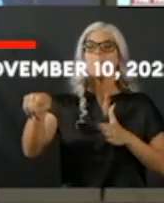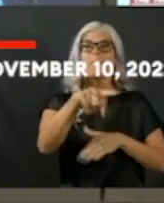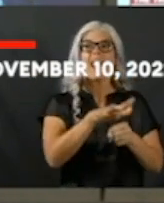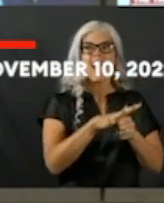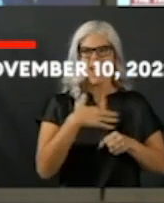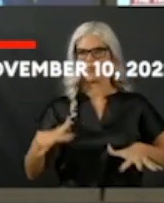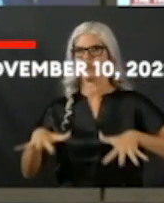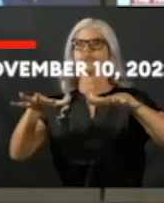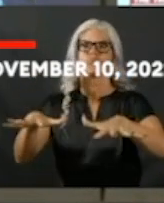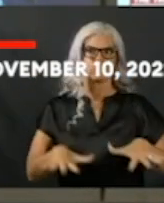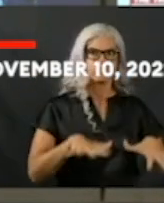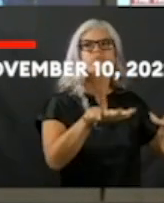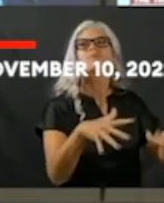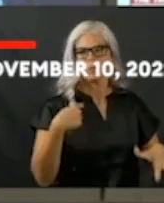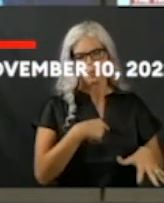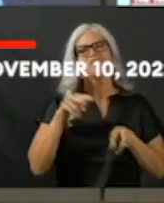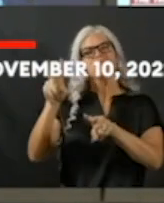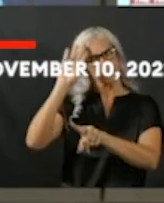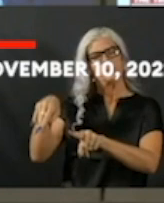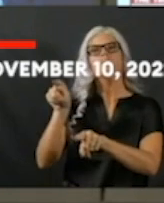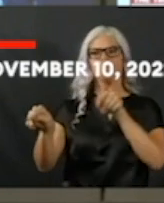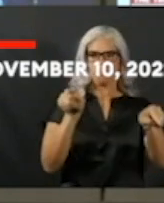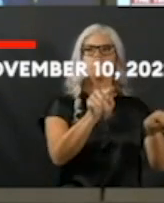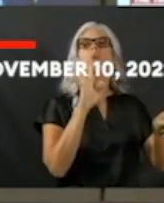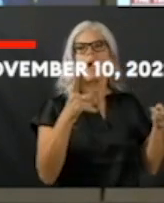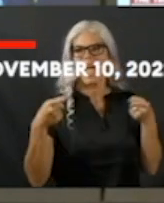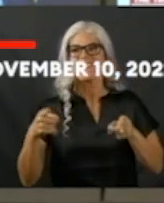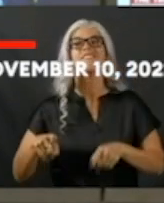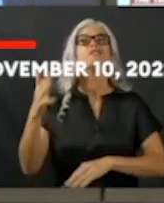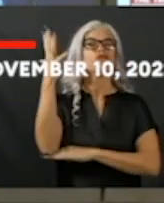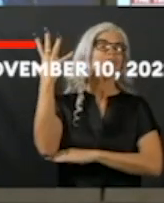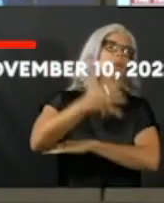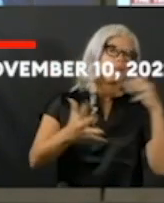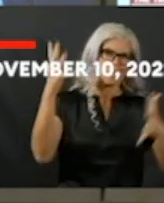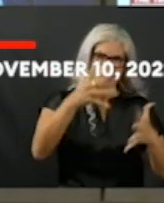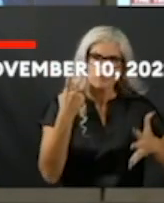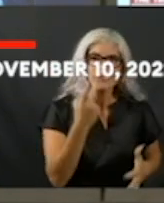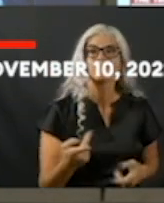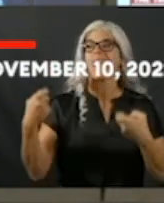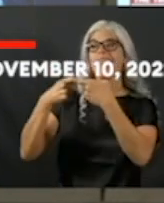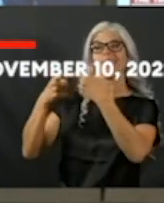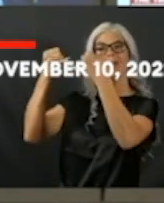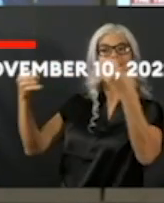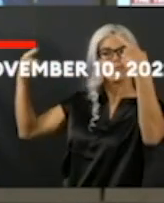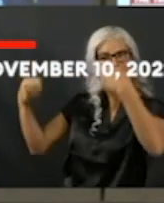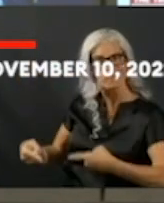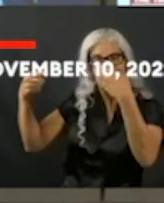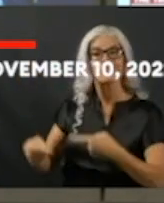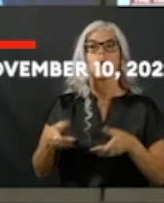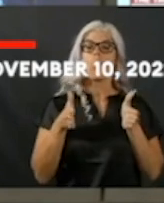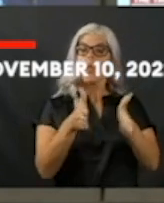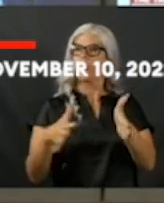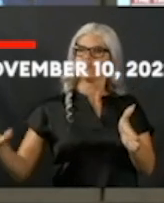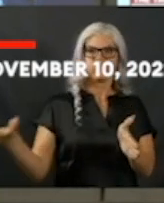been basically what's been expected. You do have downed trees, you have power lines, you have some road washouts. Combined winds and storm